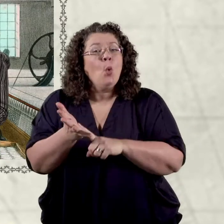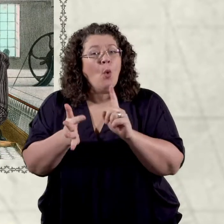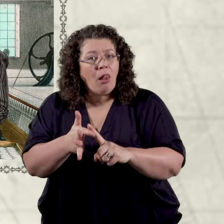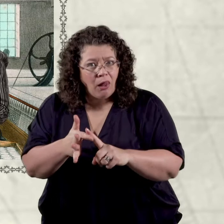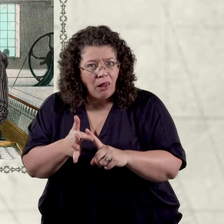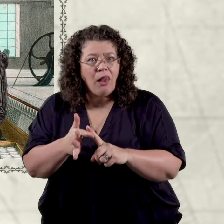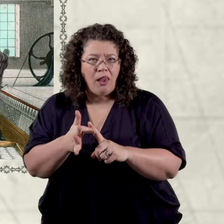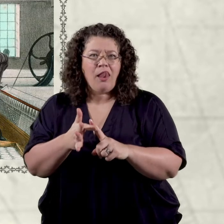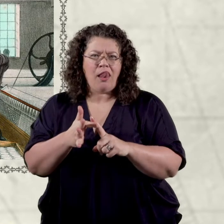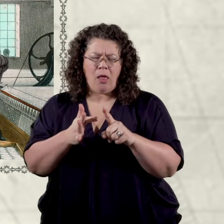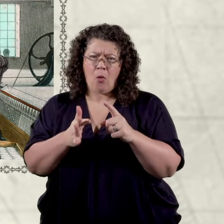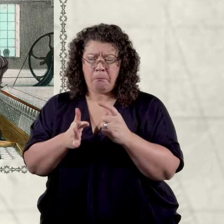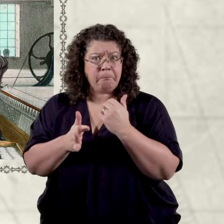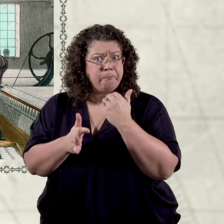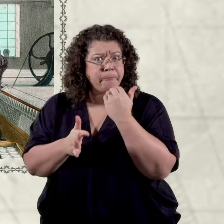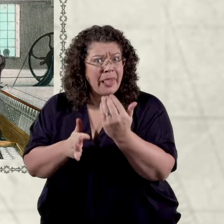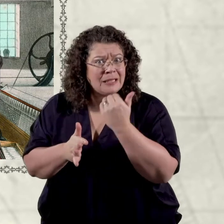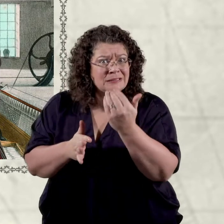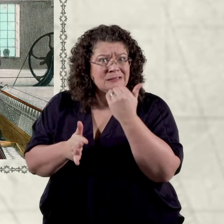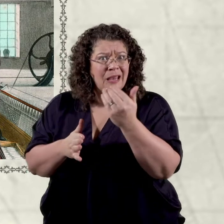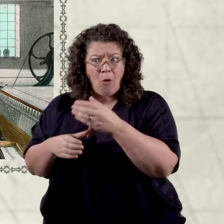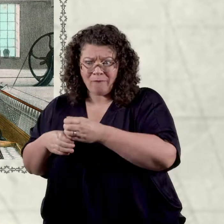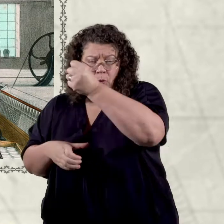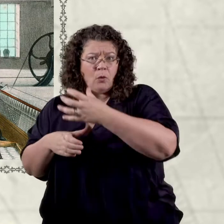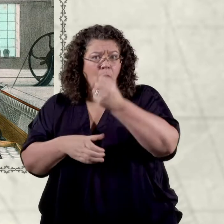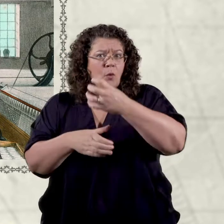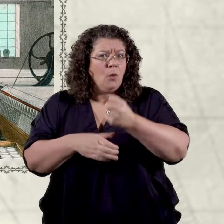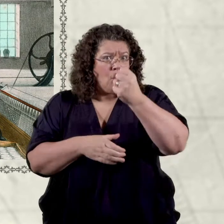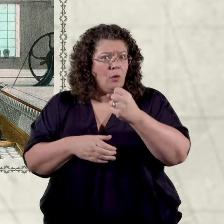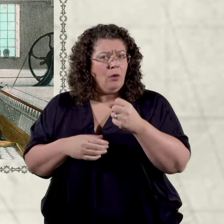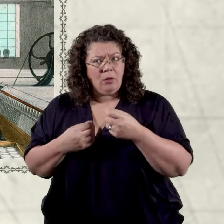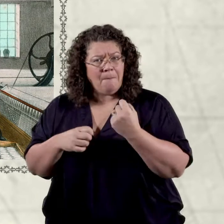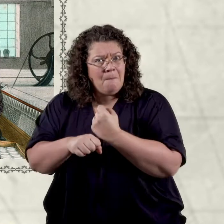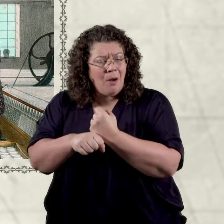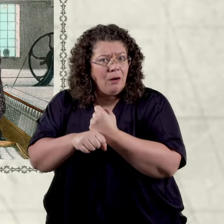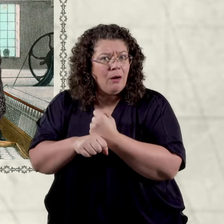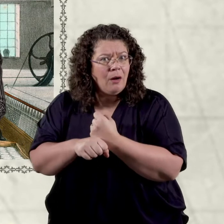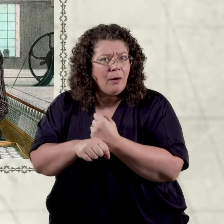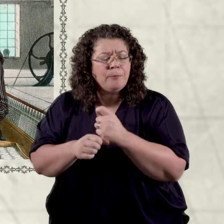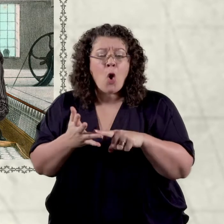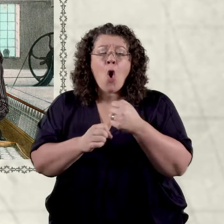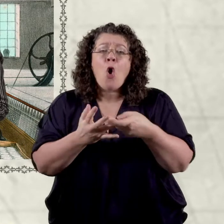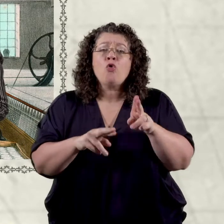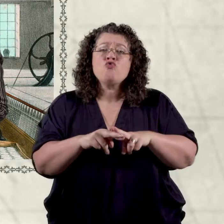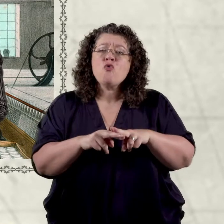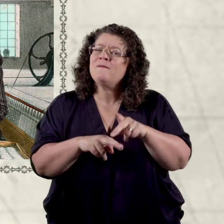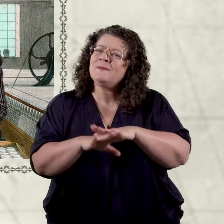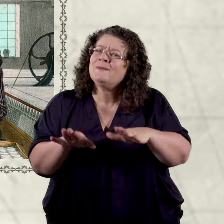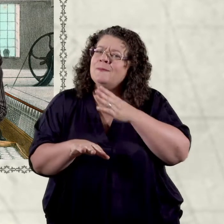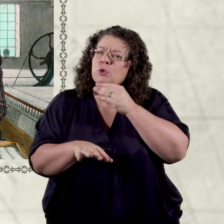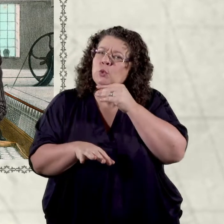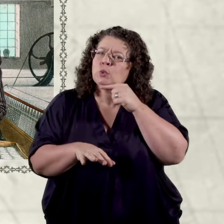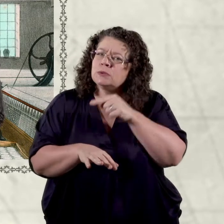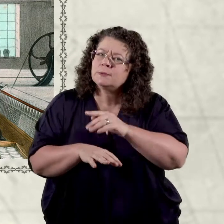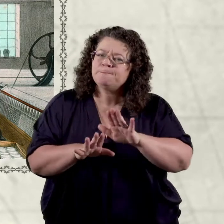spinning mule could produce several one of these at the same time. The Ogof family did not use the